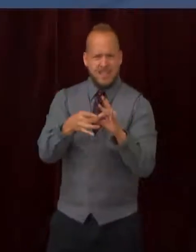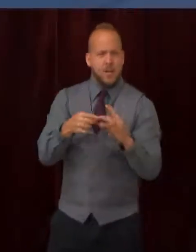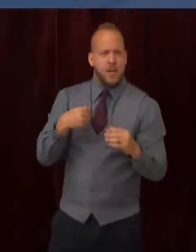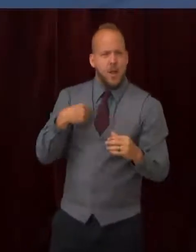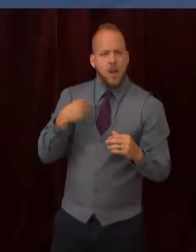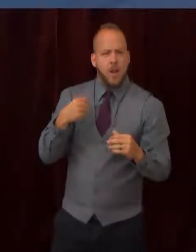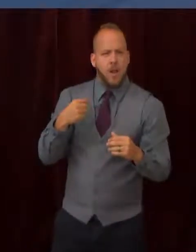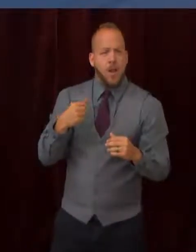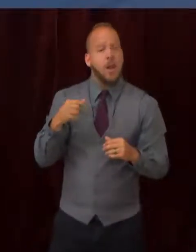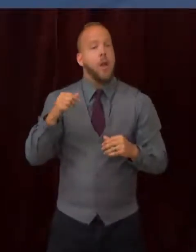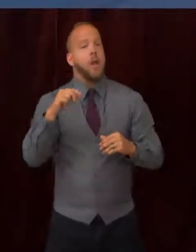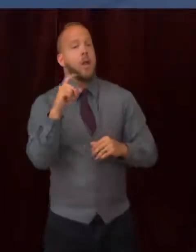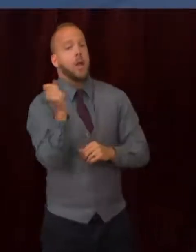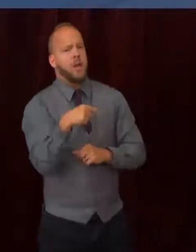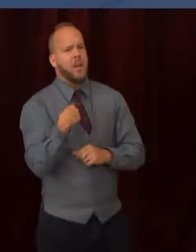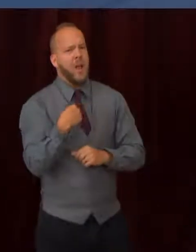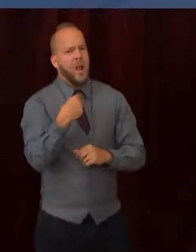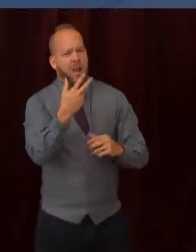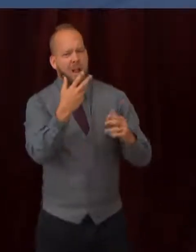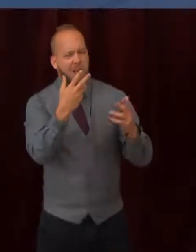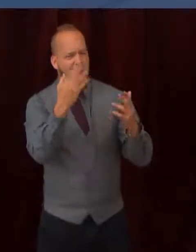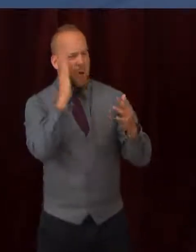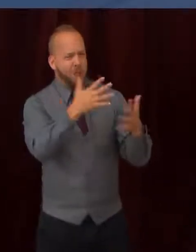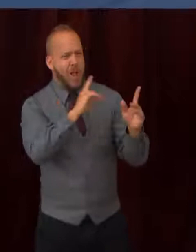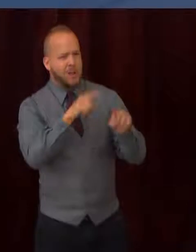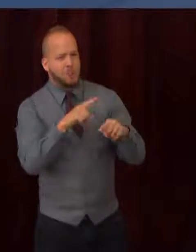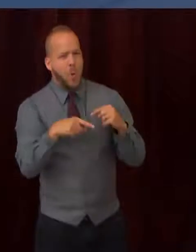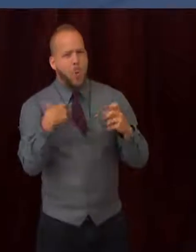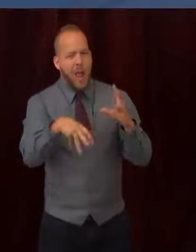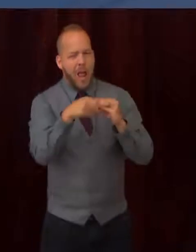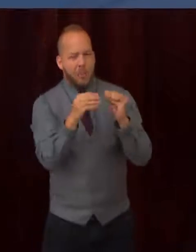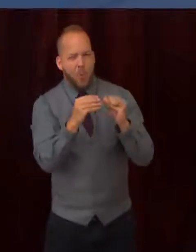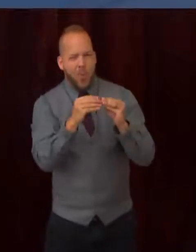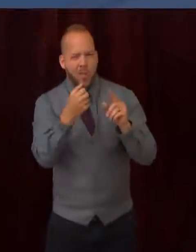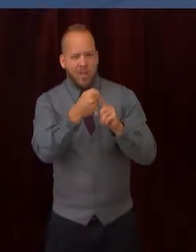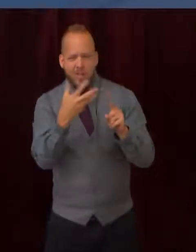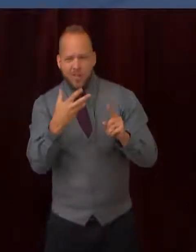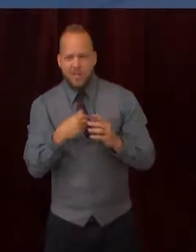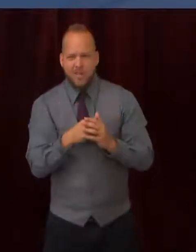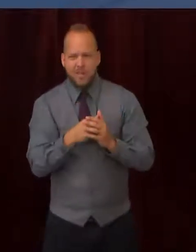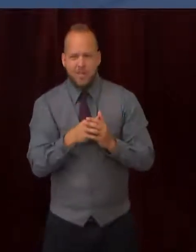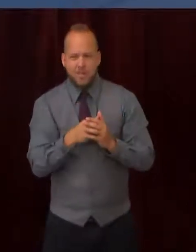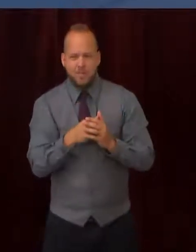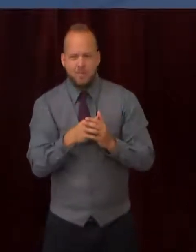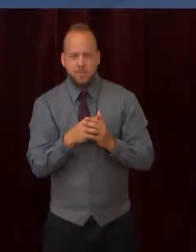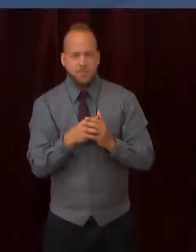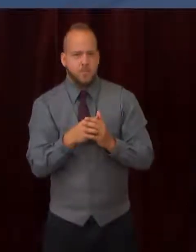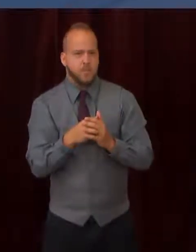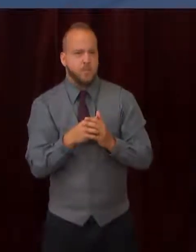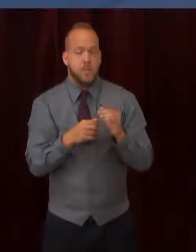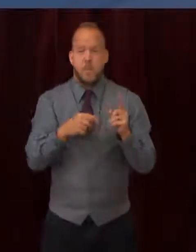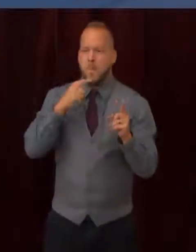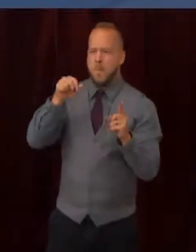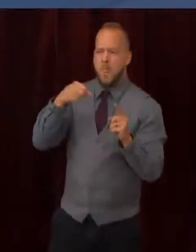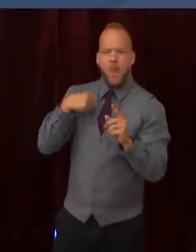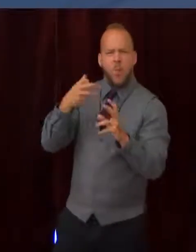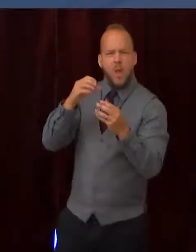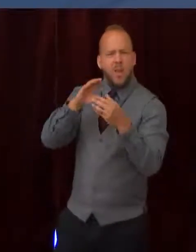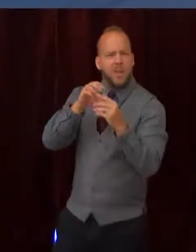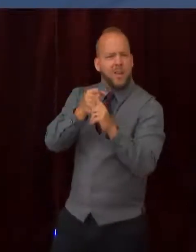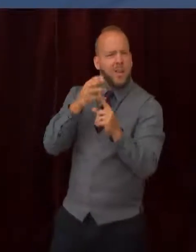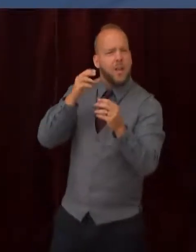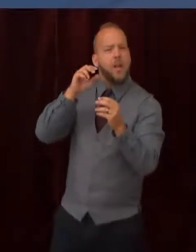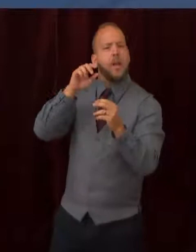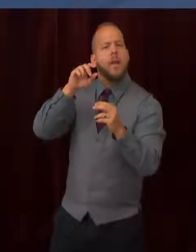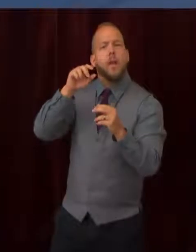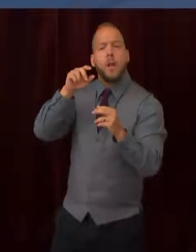We know about how visceral this tragedy is of this killing in Minnesota, but there are so